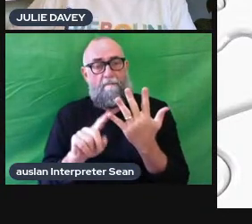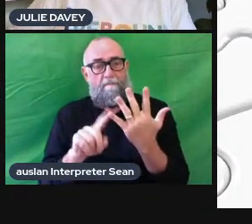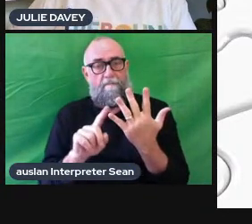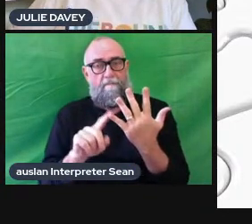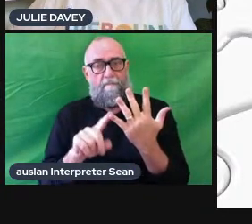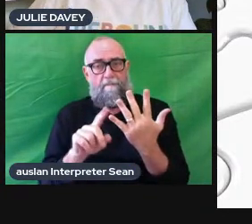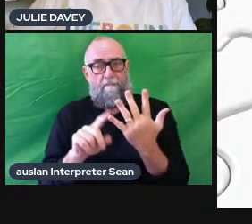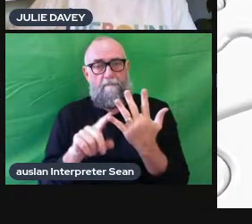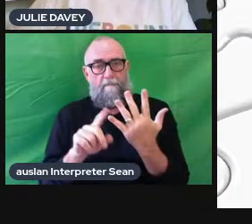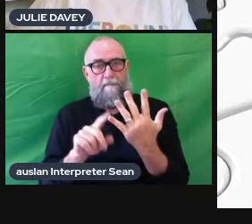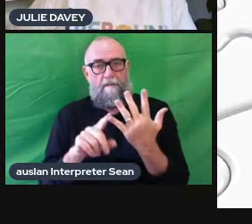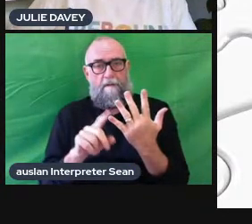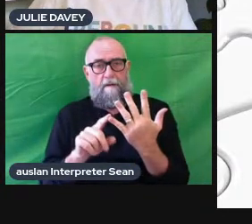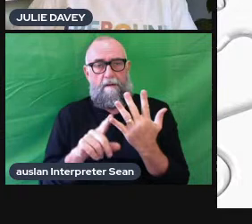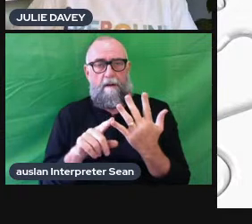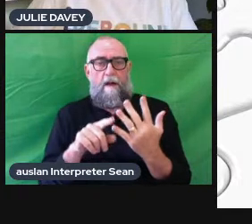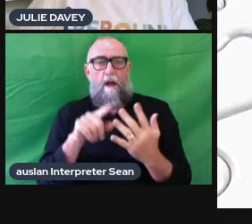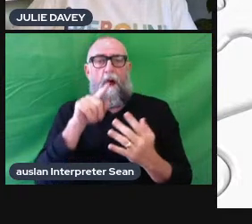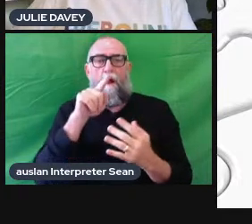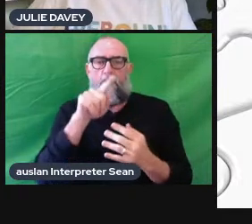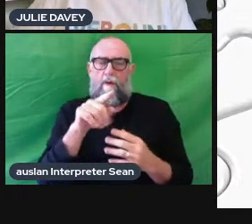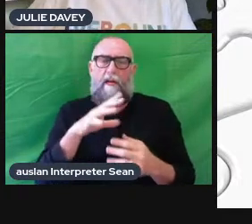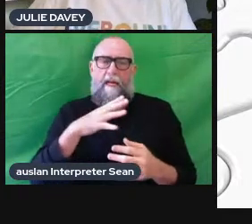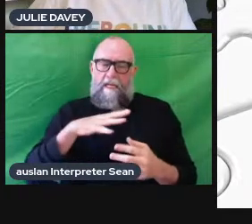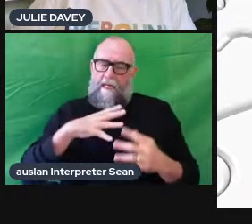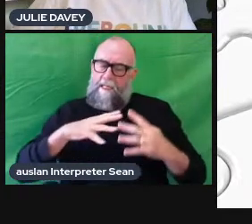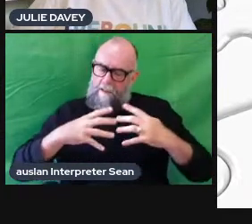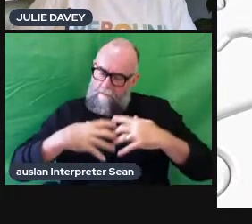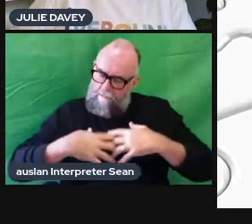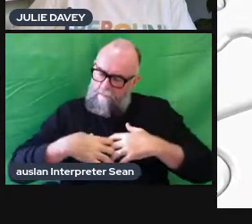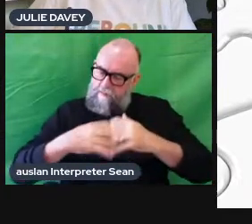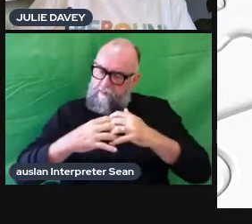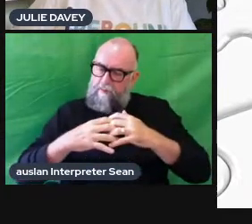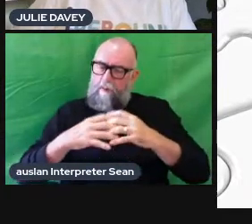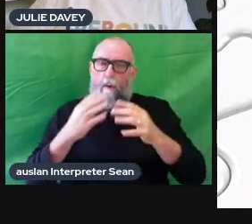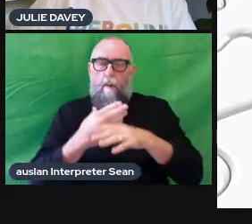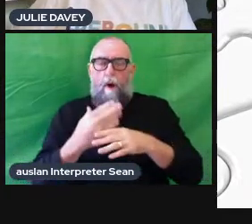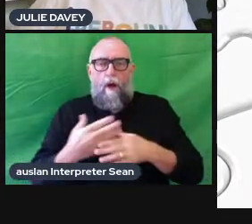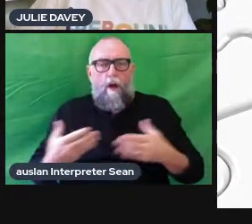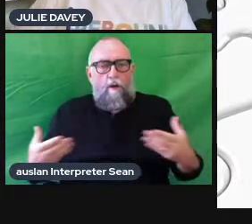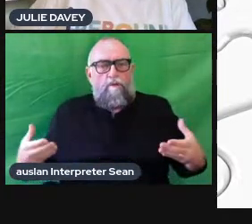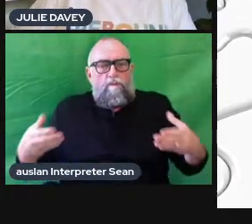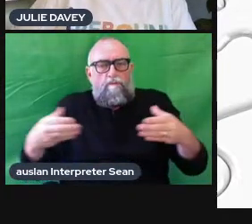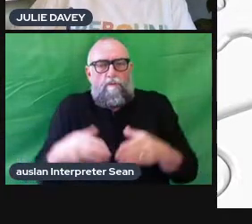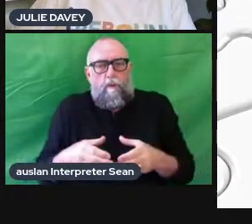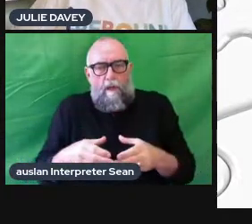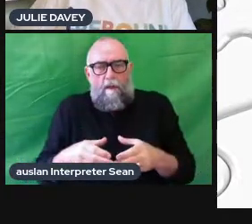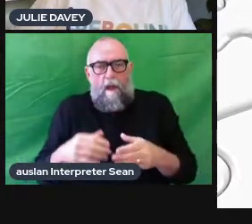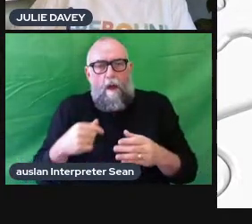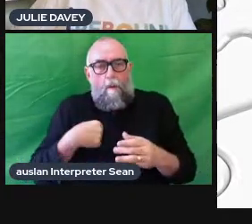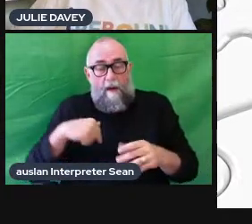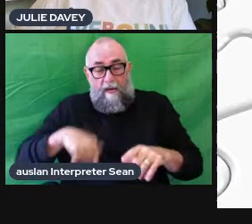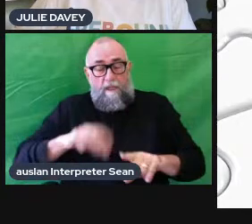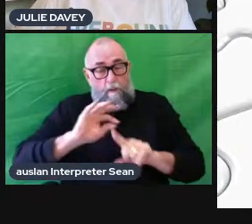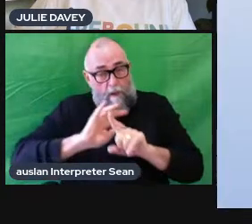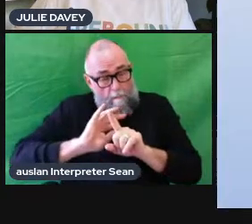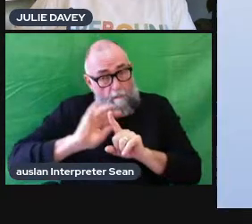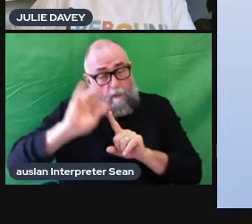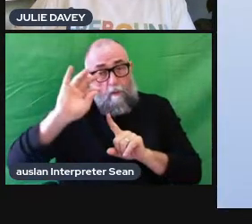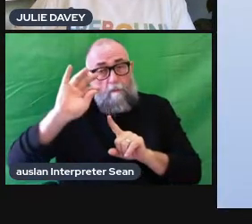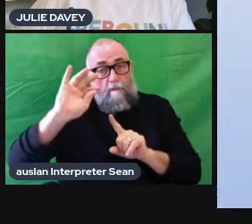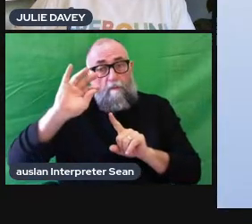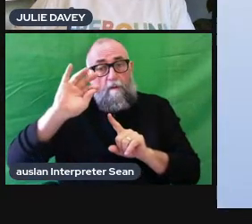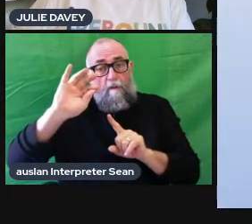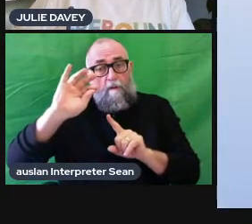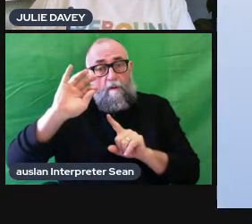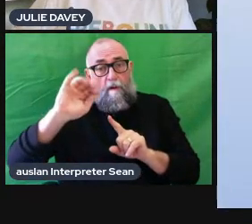concept of an alliance with consumers. We're all in this thing to make life better and to reduce the impact